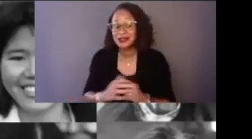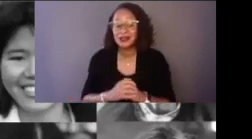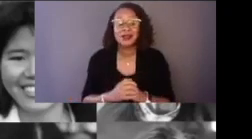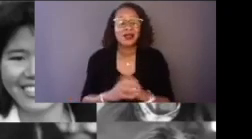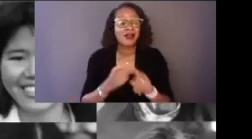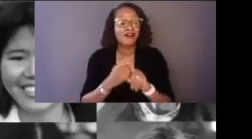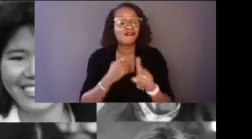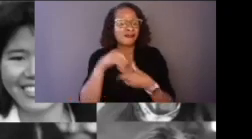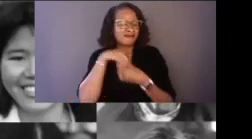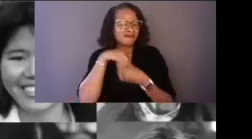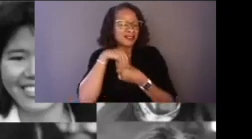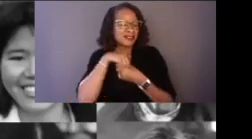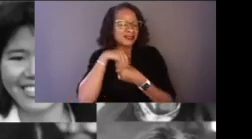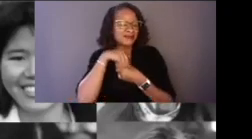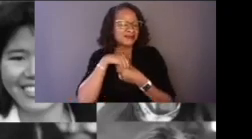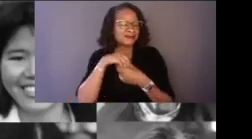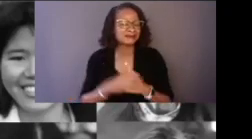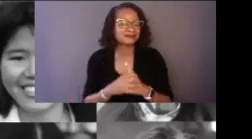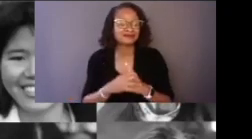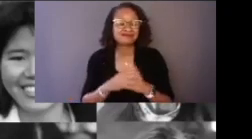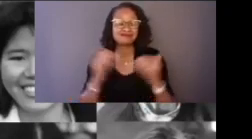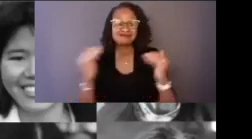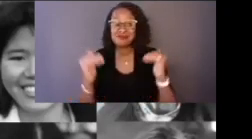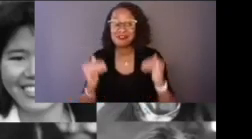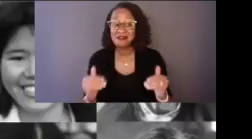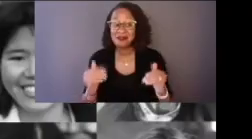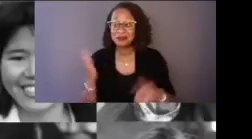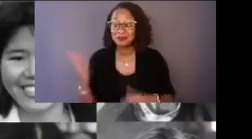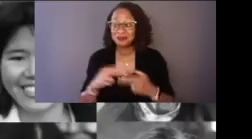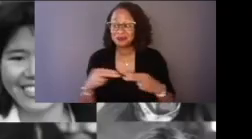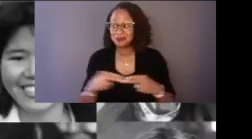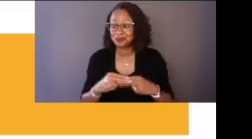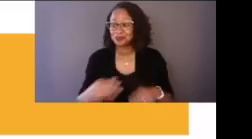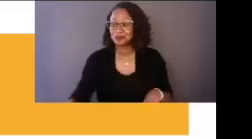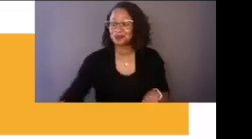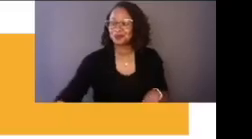the inside. Next slide, please.